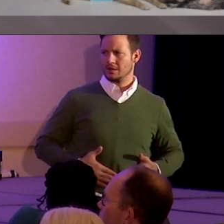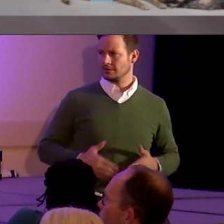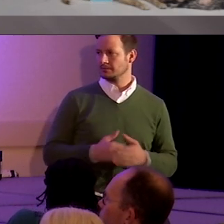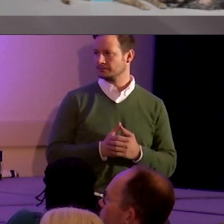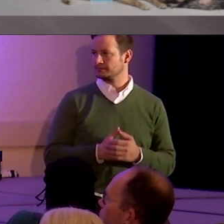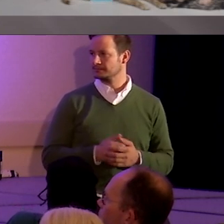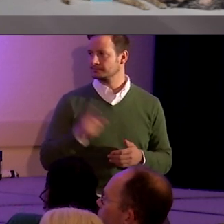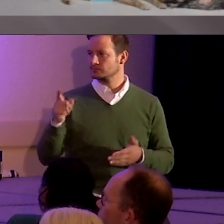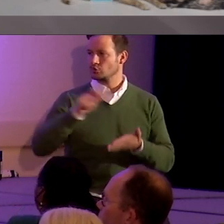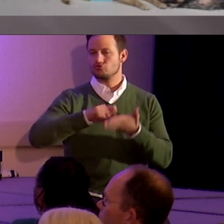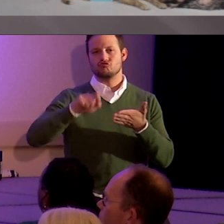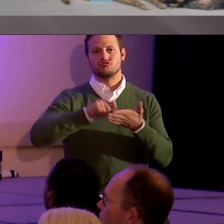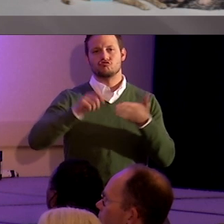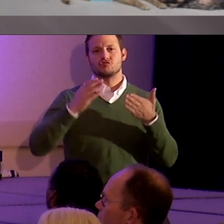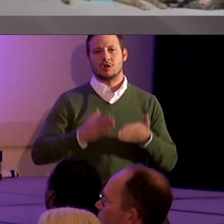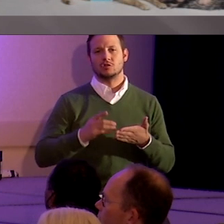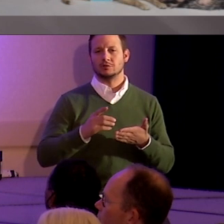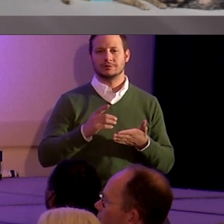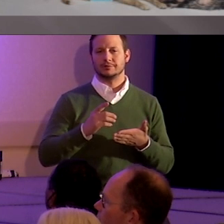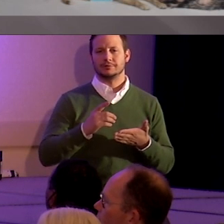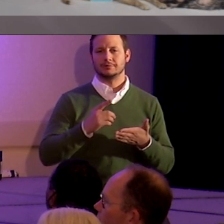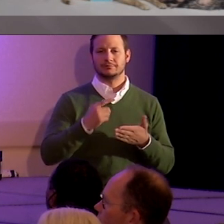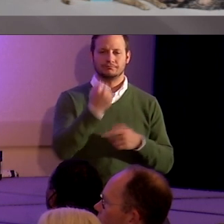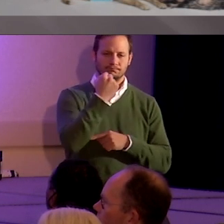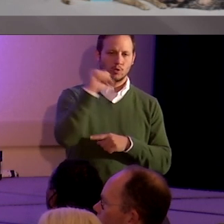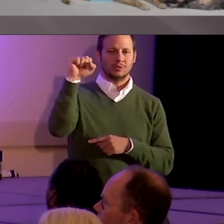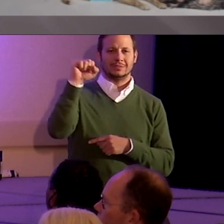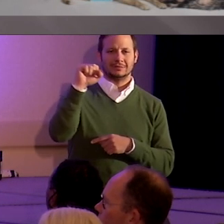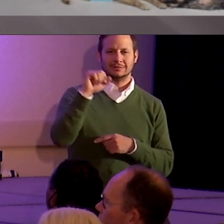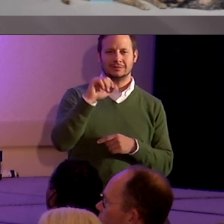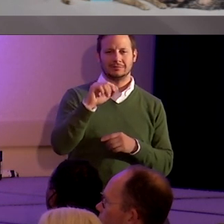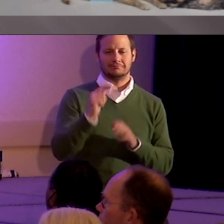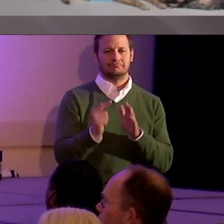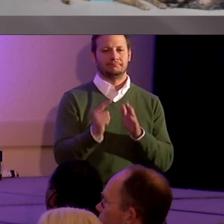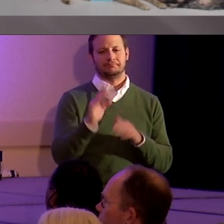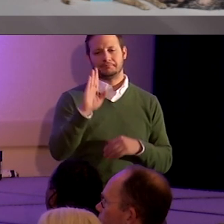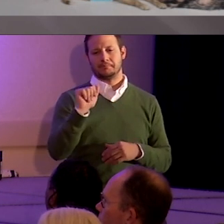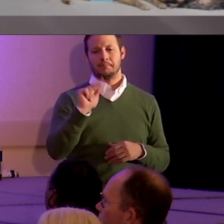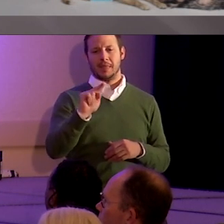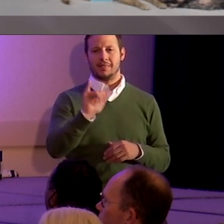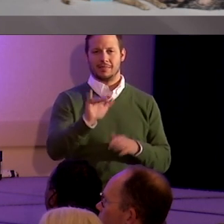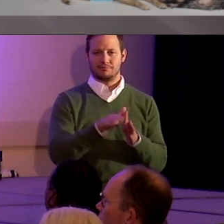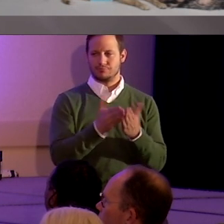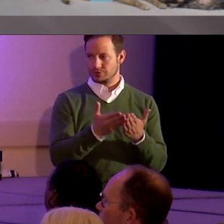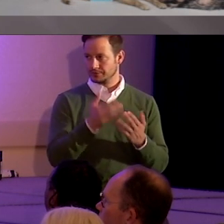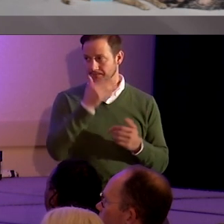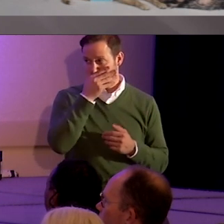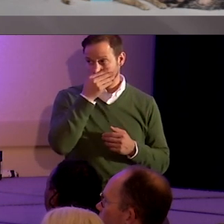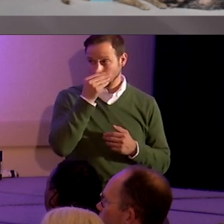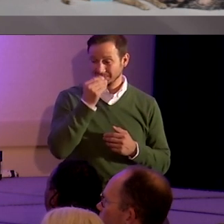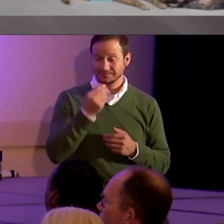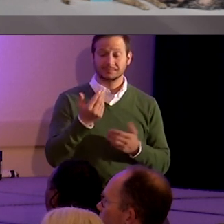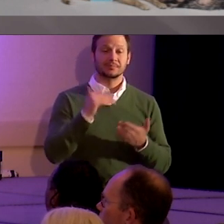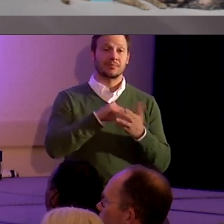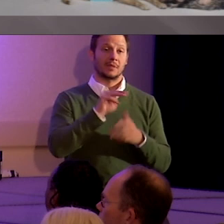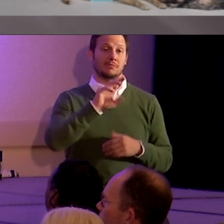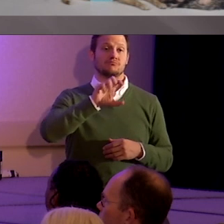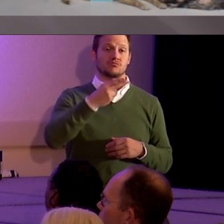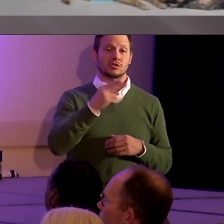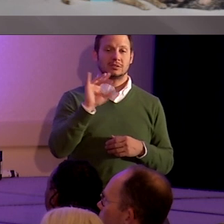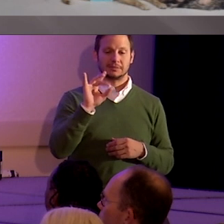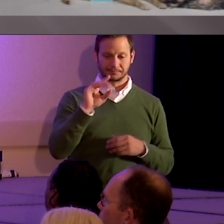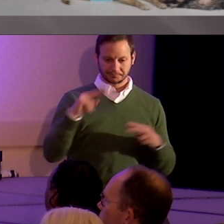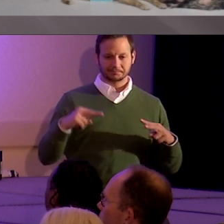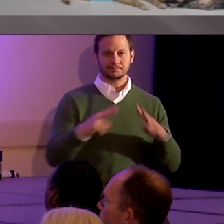writers protesting the call for a ban. At our 8th March nude protest with Amina and Alia, in Paris,